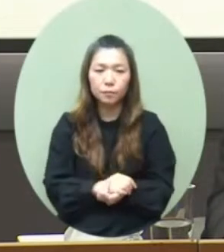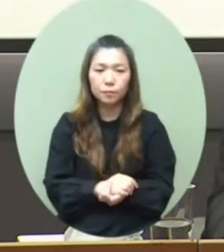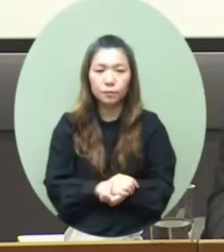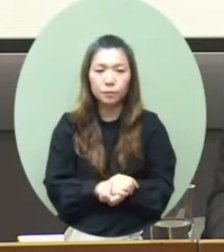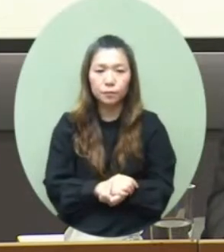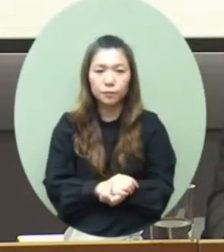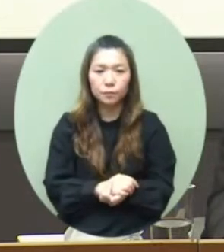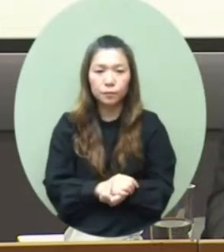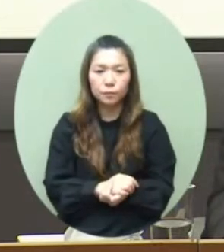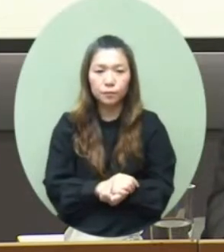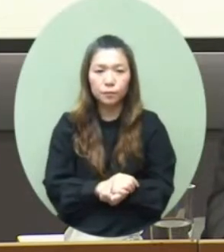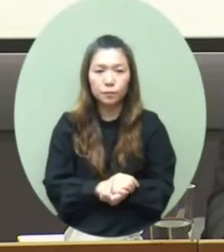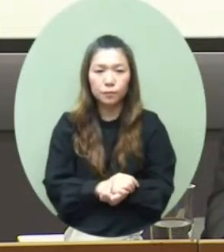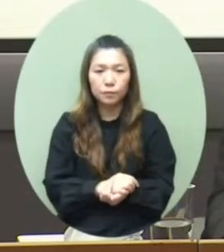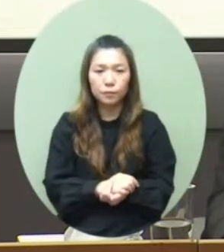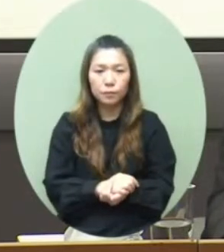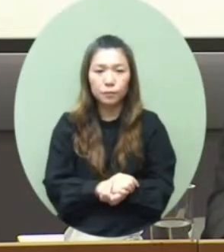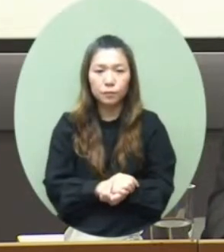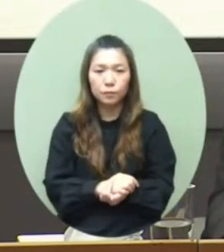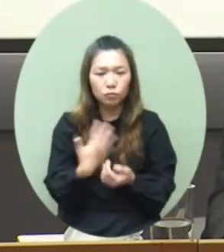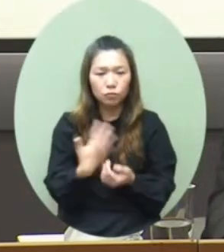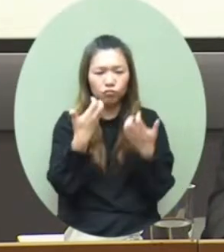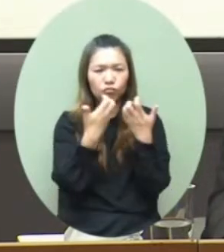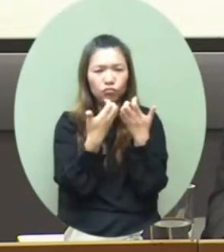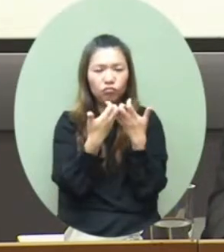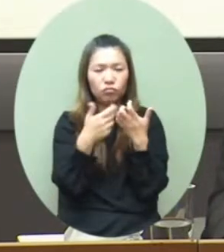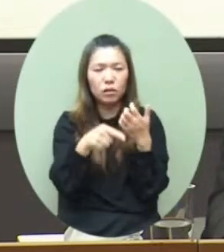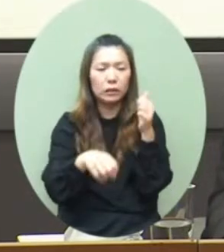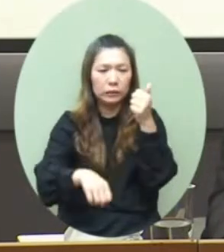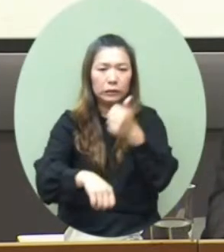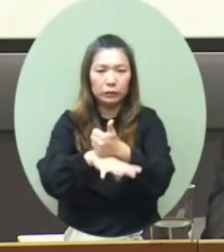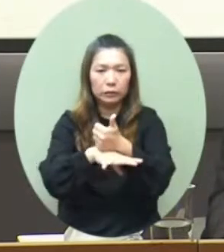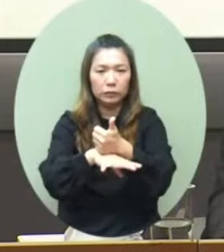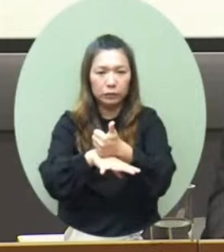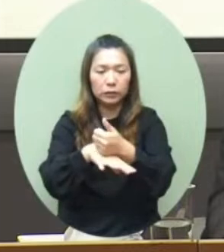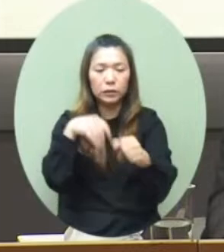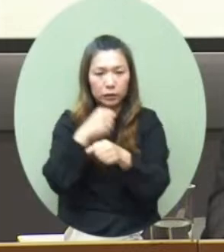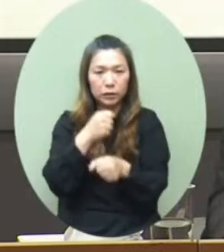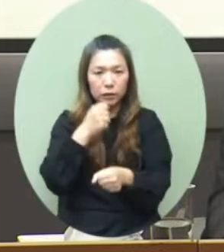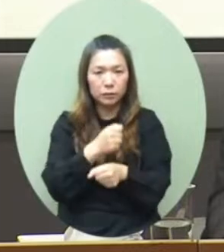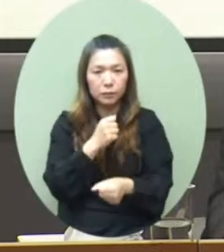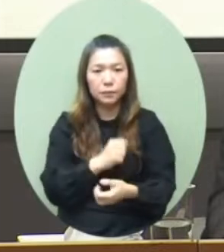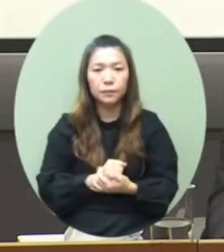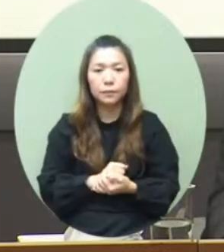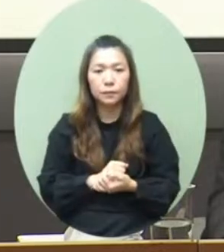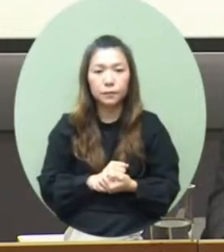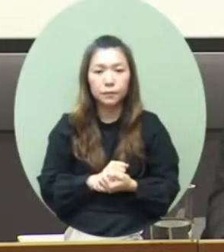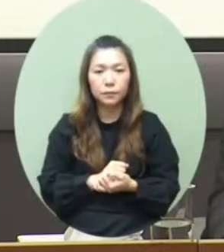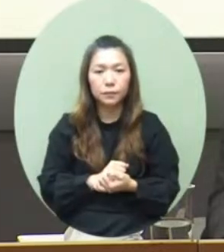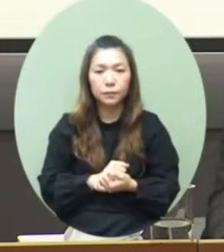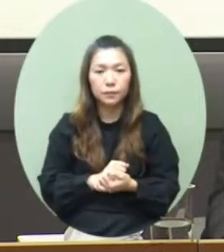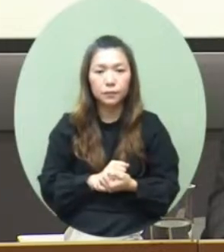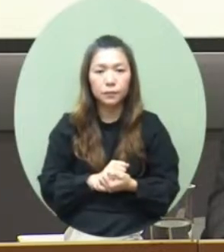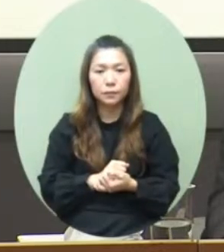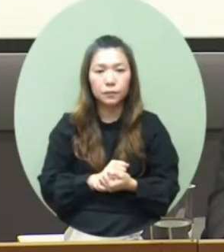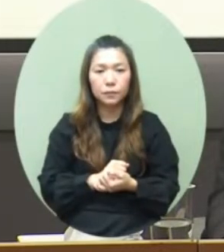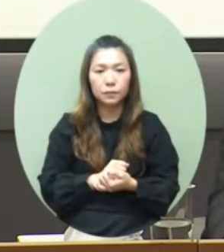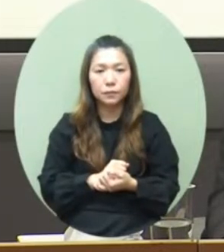comparatively junior jobs. So if we are able to sustain the economic recovery, giving business